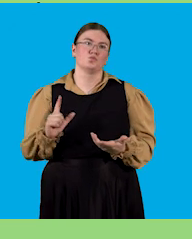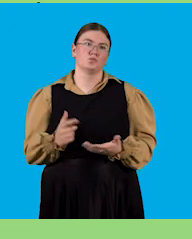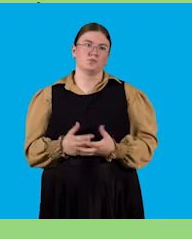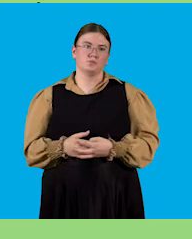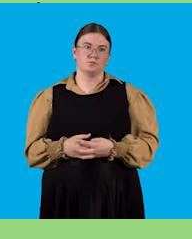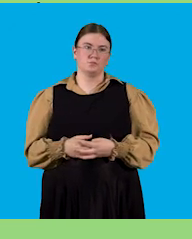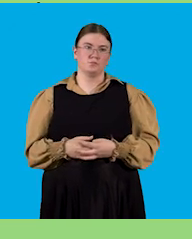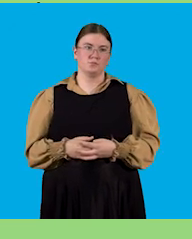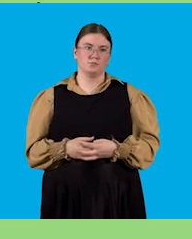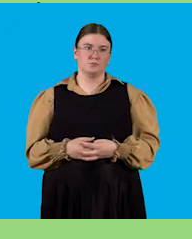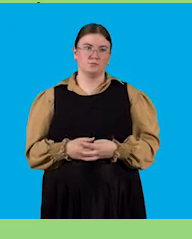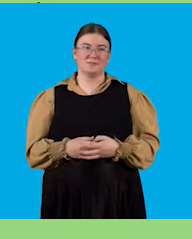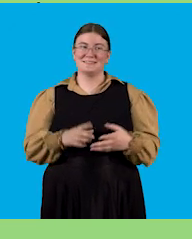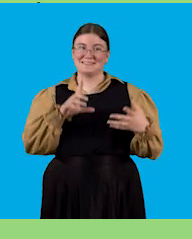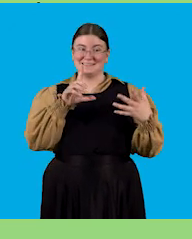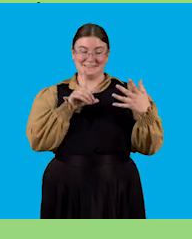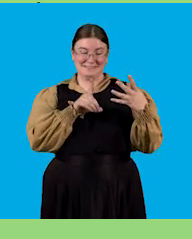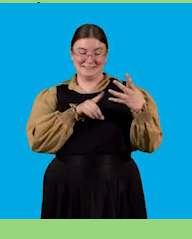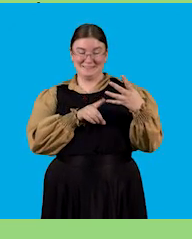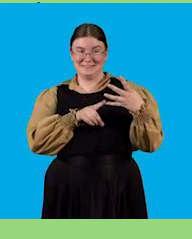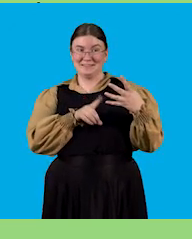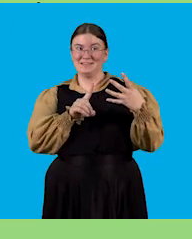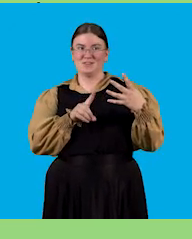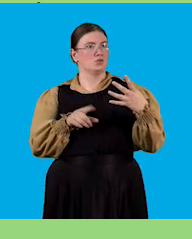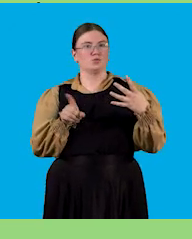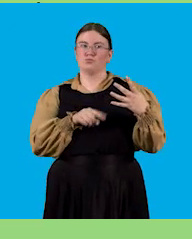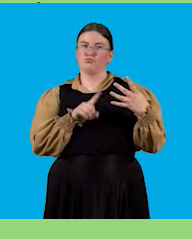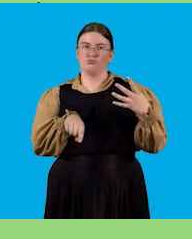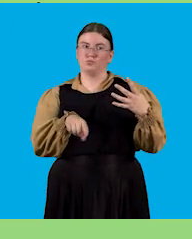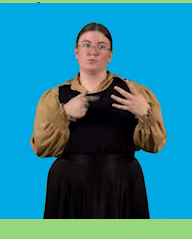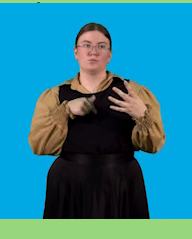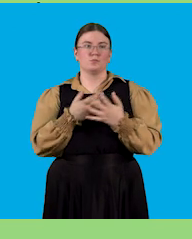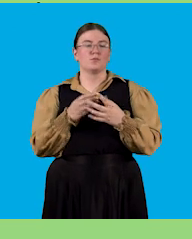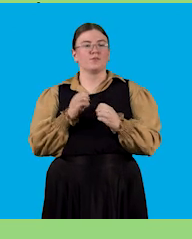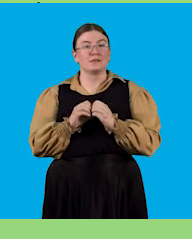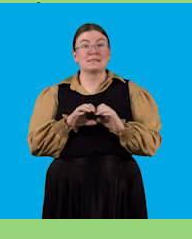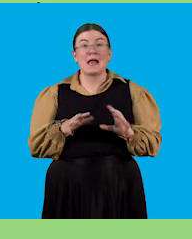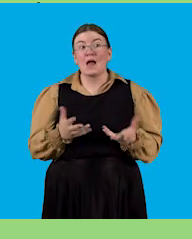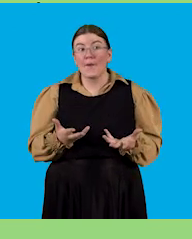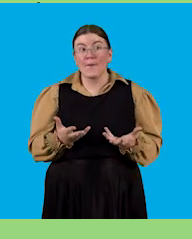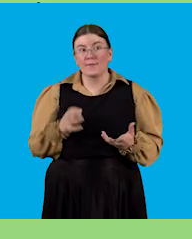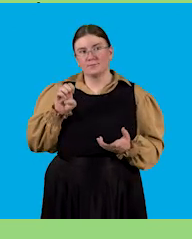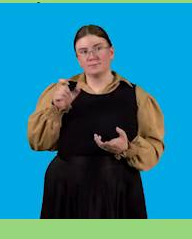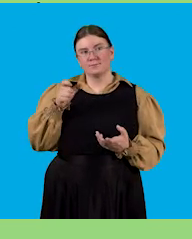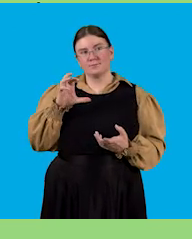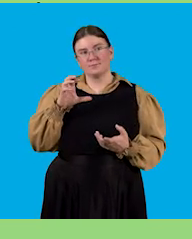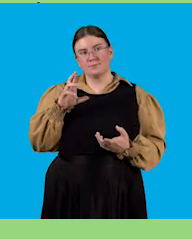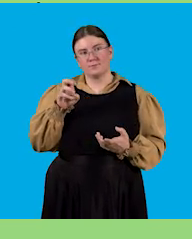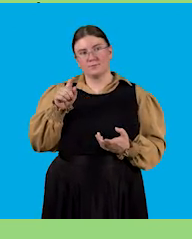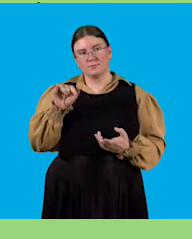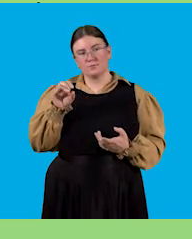say that D is the incorrect statement, and we can correct it by saying excretion happens